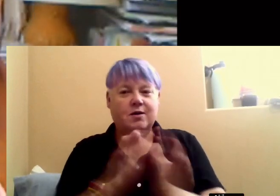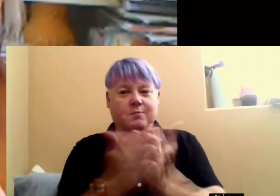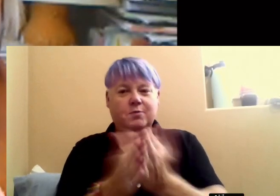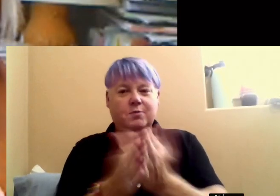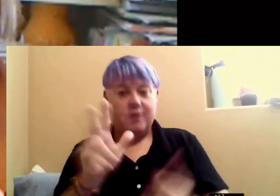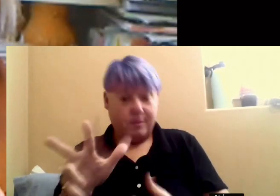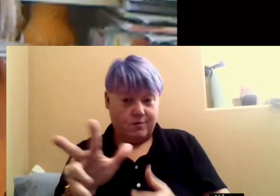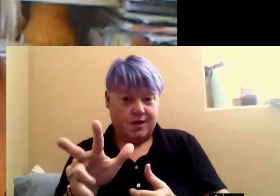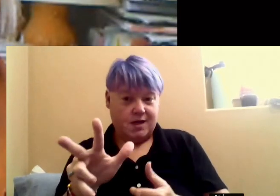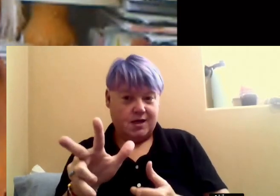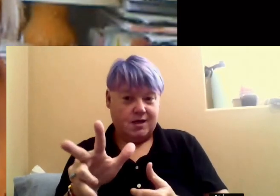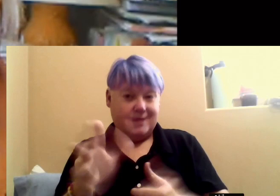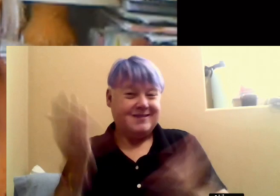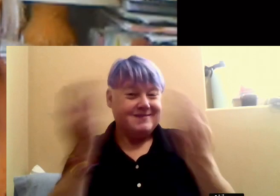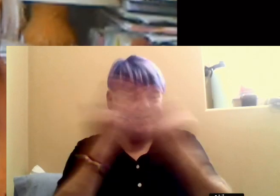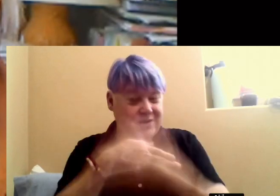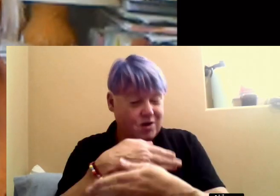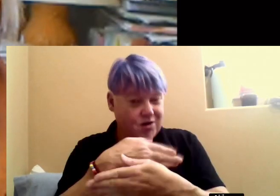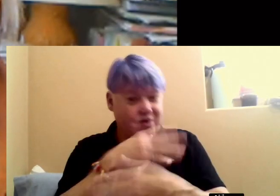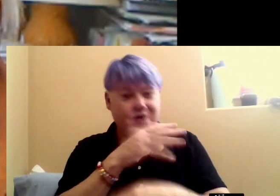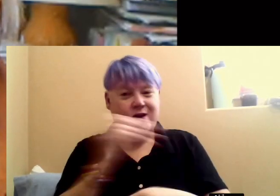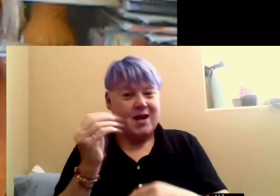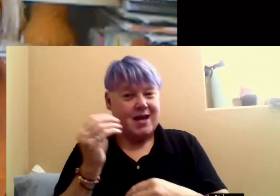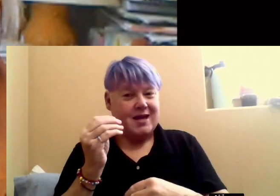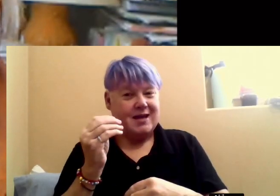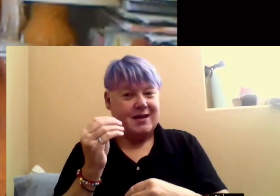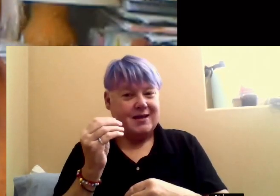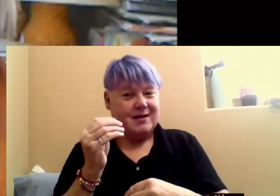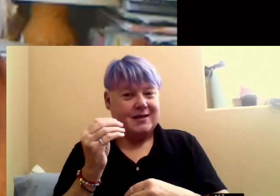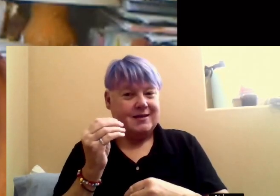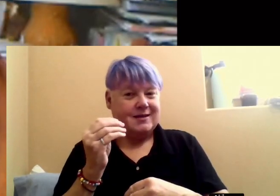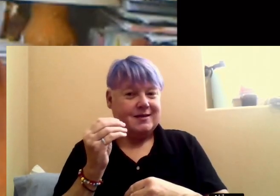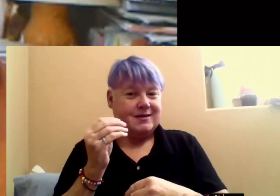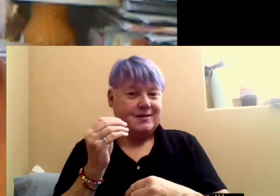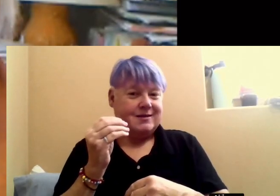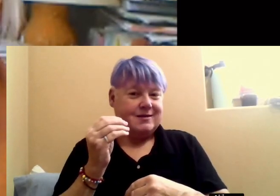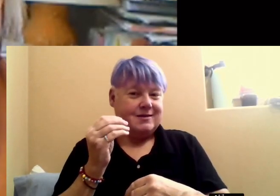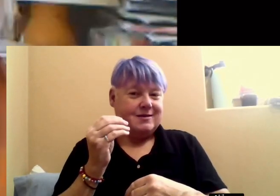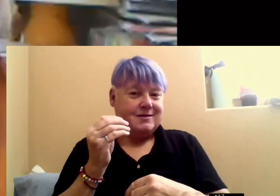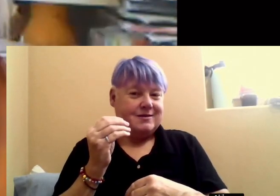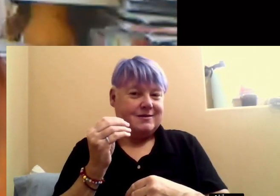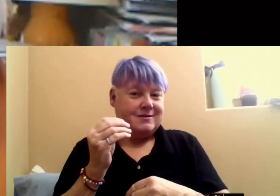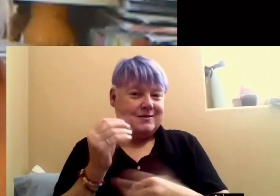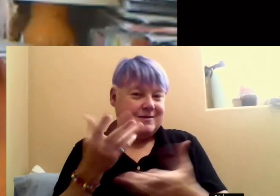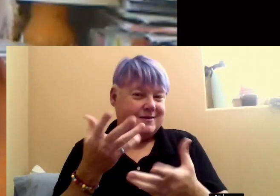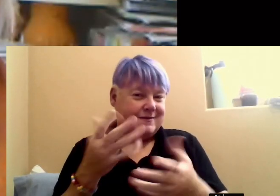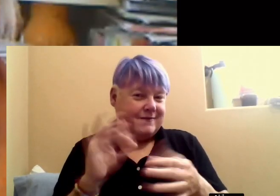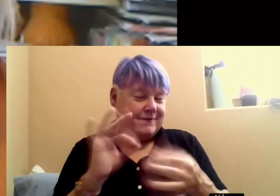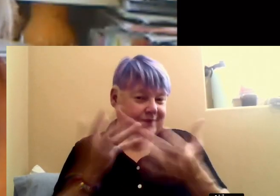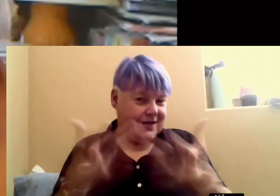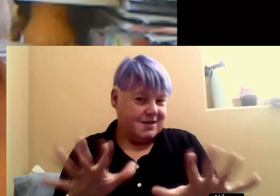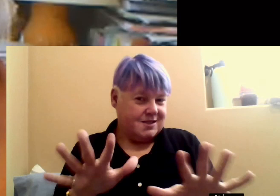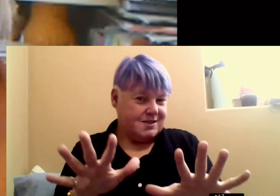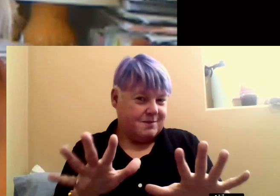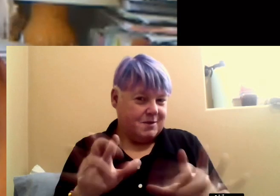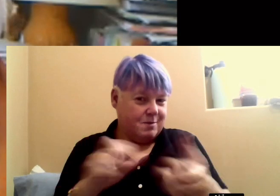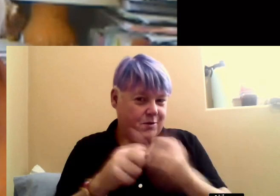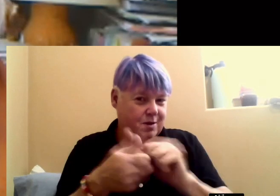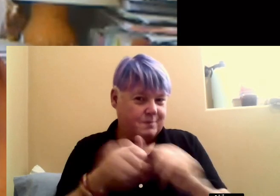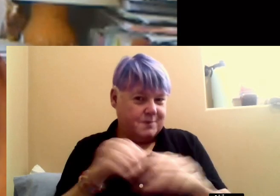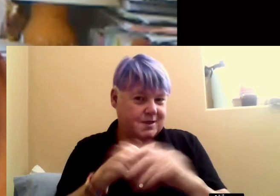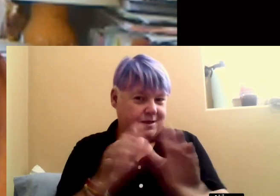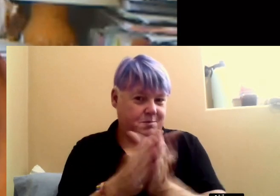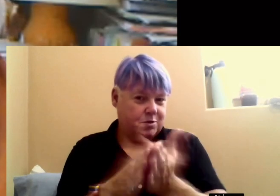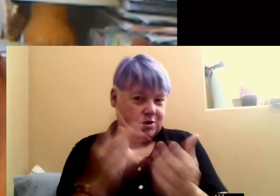is darker and resolves some of the issues in book 2 and is kind of surprising me with